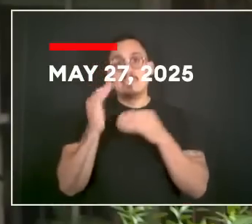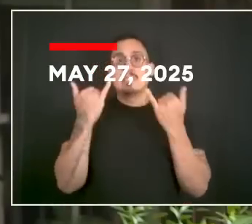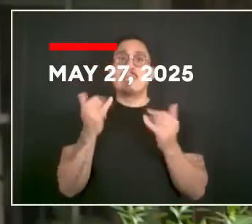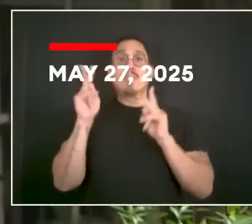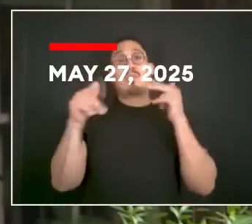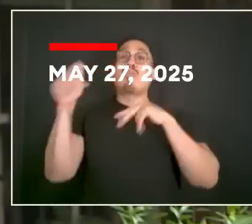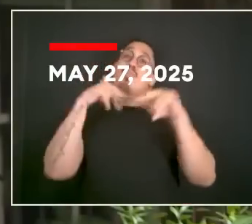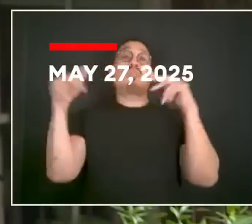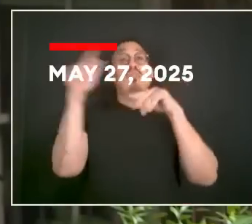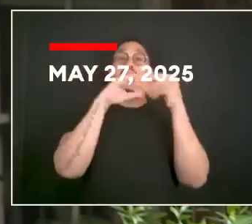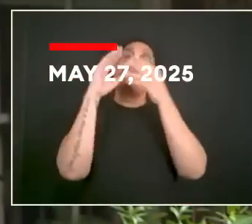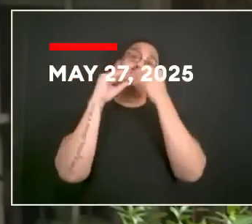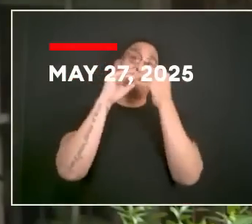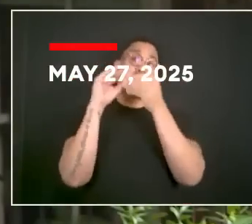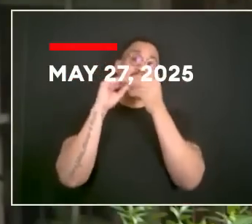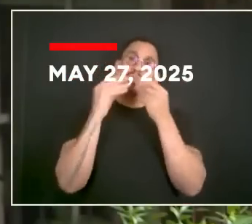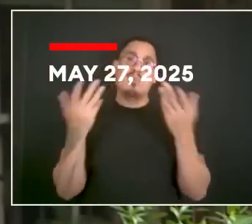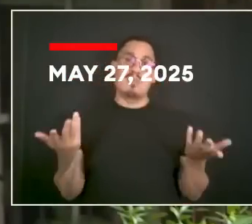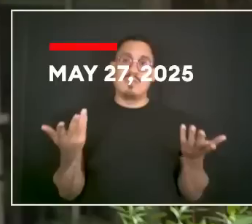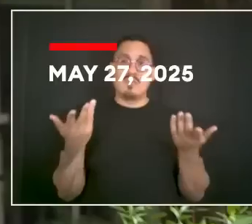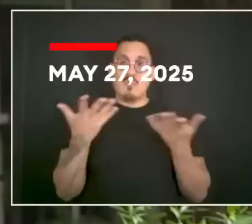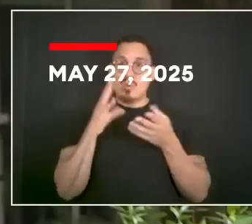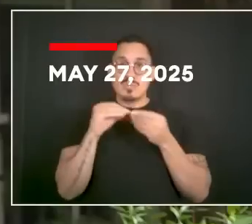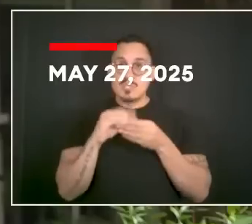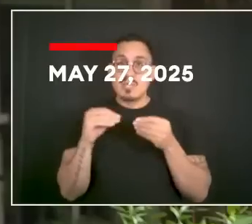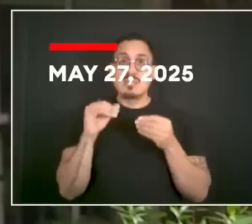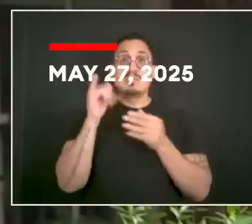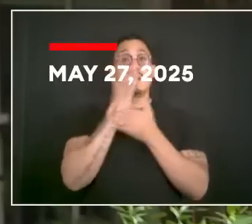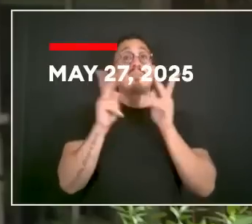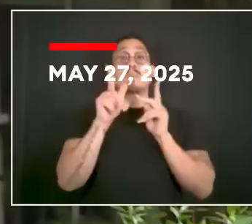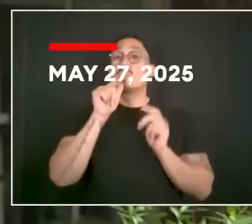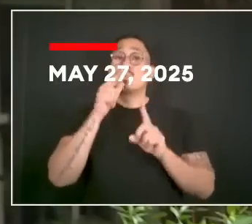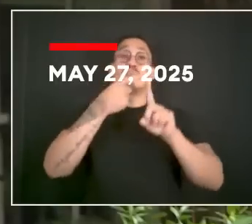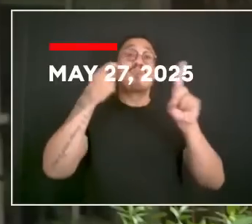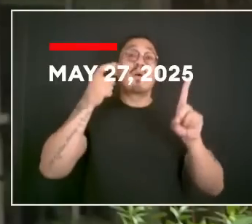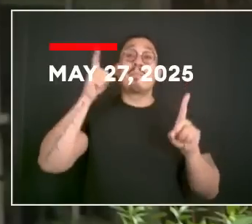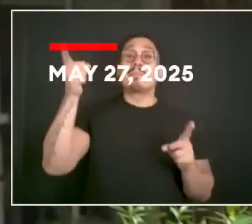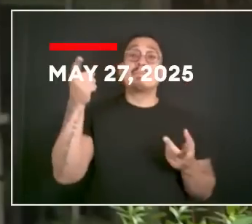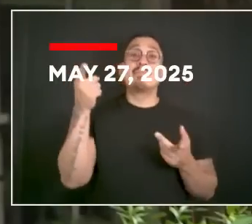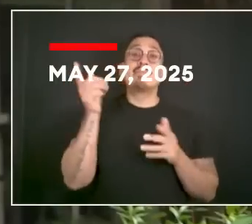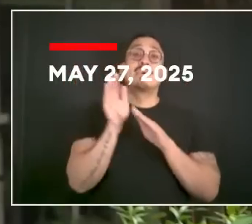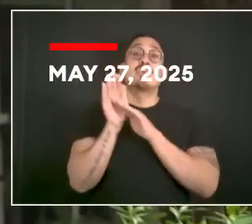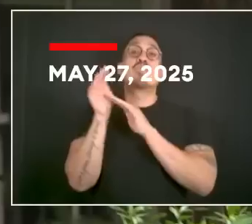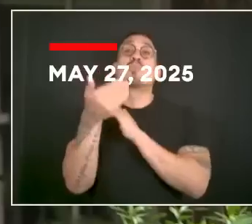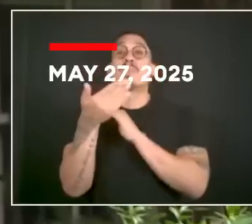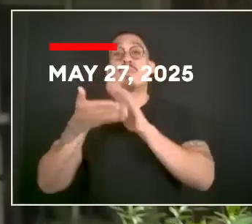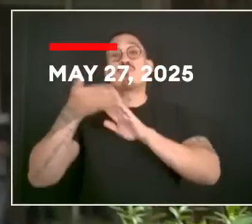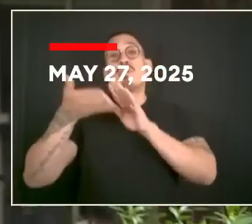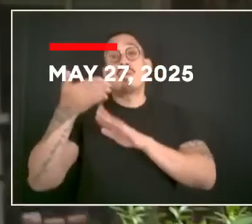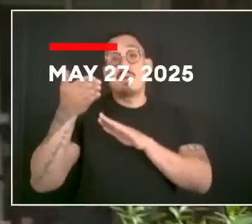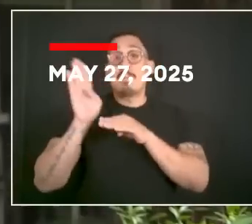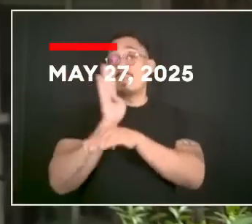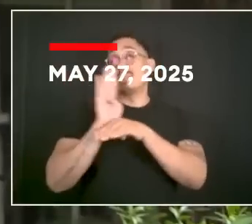Ms. Jones and Ms. Harris, who came from the Caribbean and have this 10-unit building and 3 of their tenants are not paying rent, and